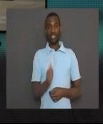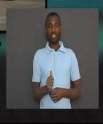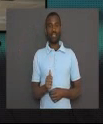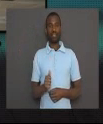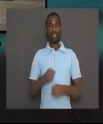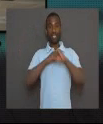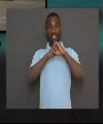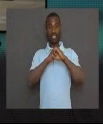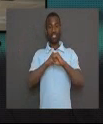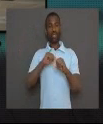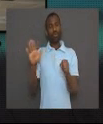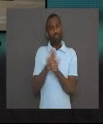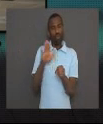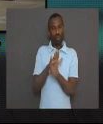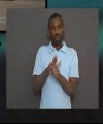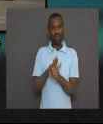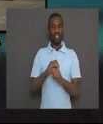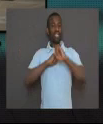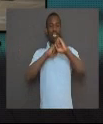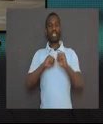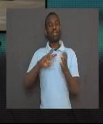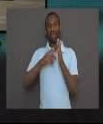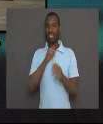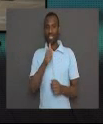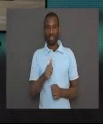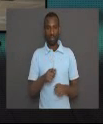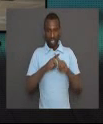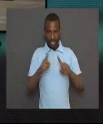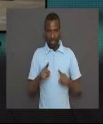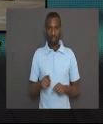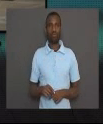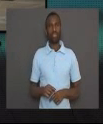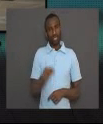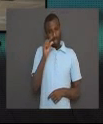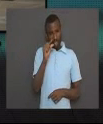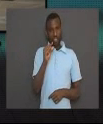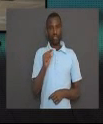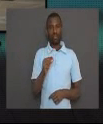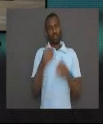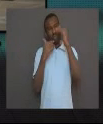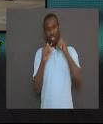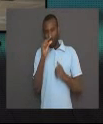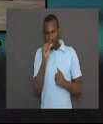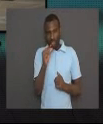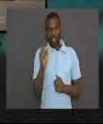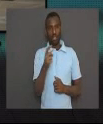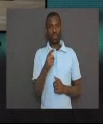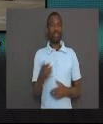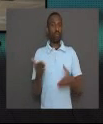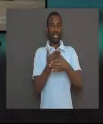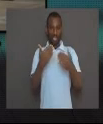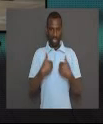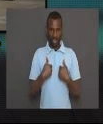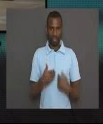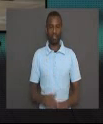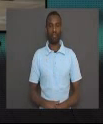The edges are rounded, and the chassis of the car is much closer to the ground.